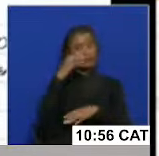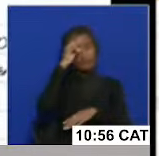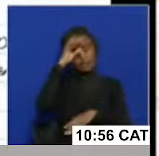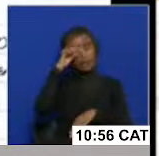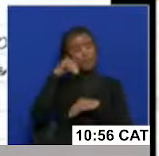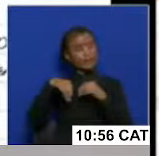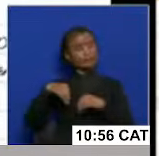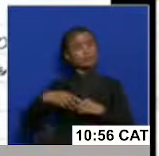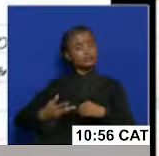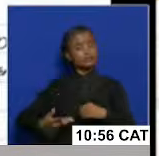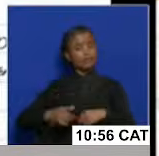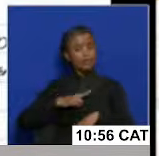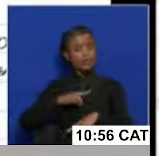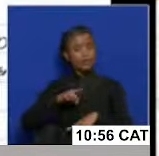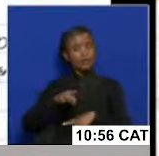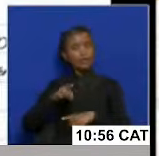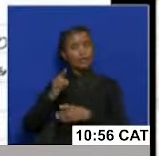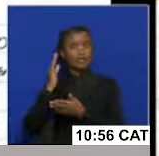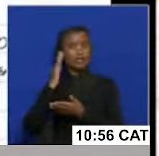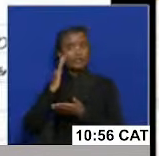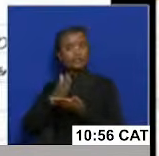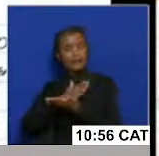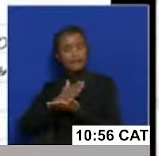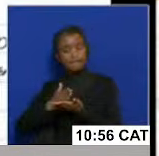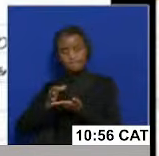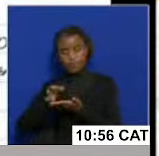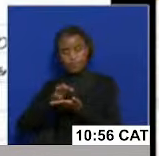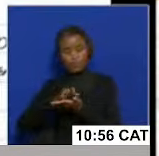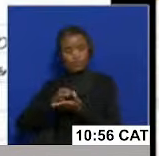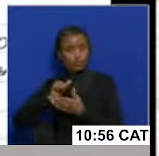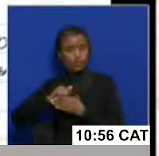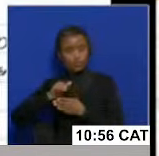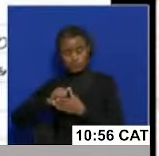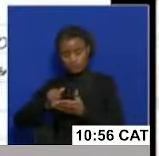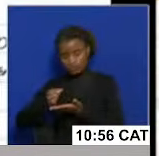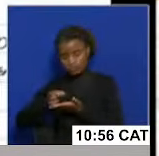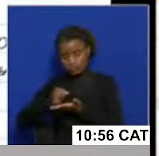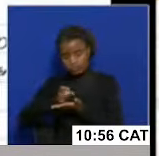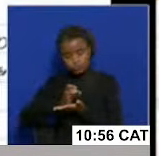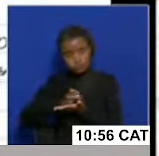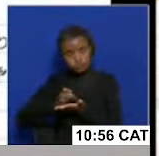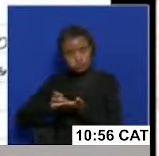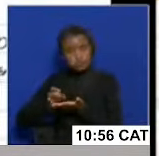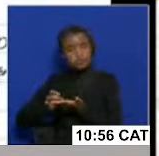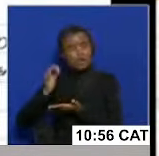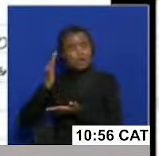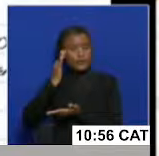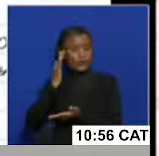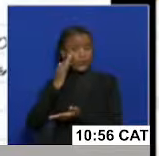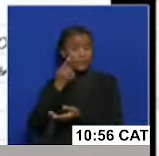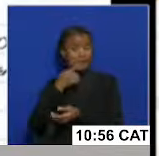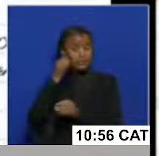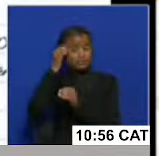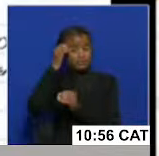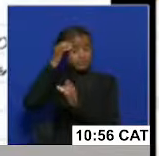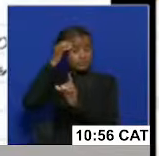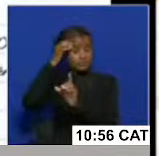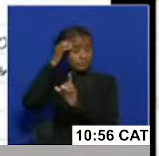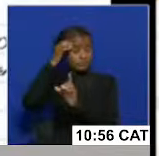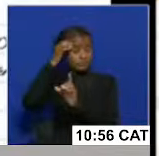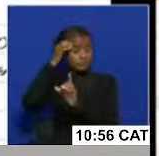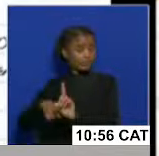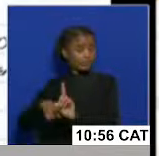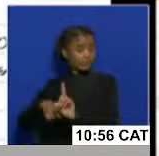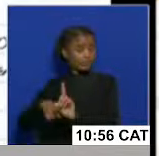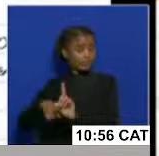stones. And Not that he was an expert. so that reference to expert could be to, or is likely to be to